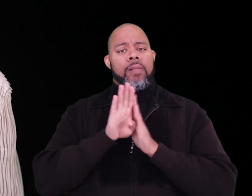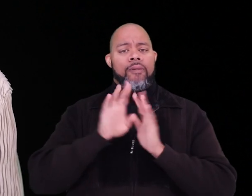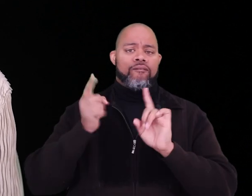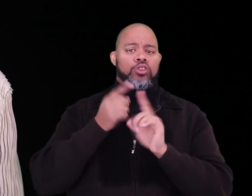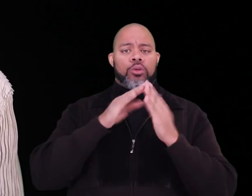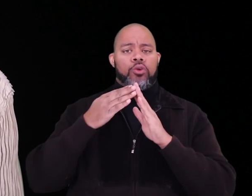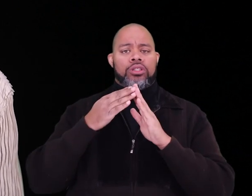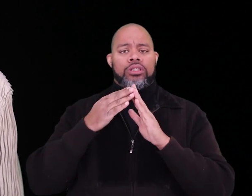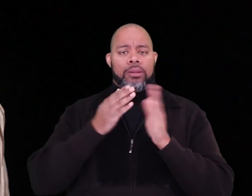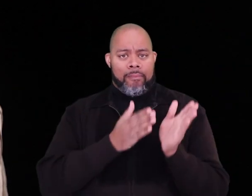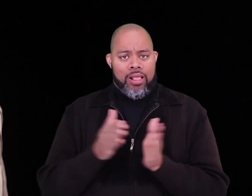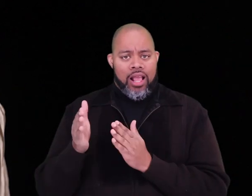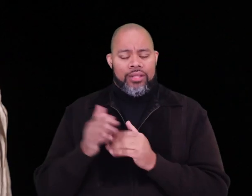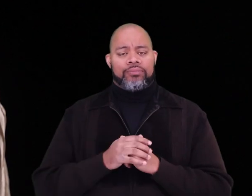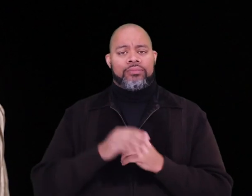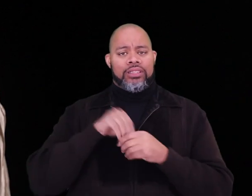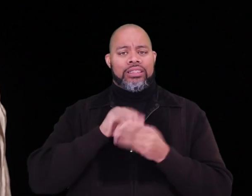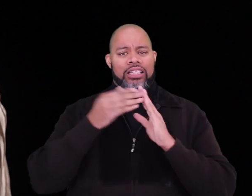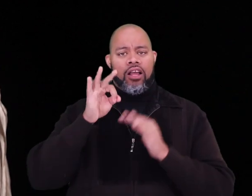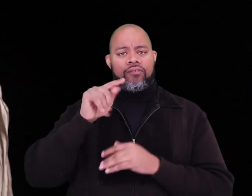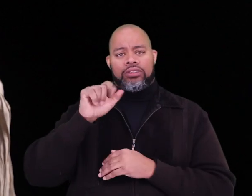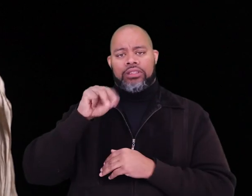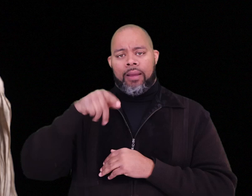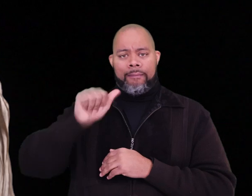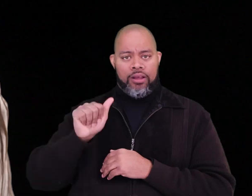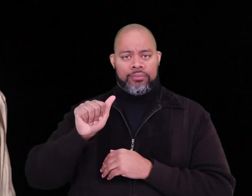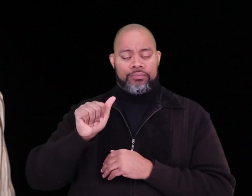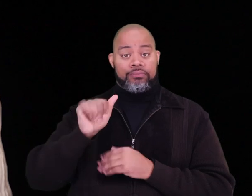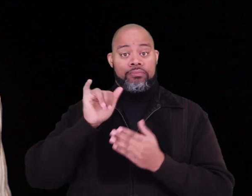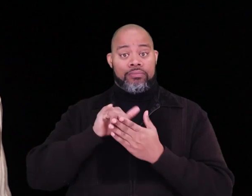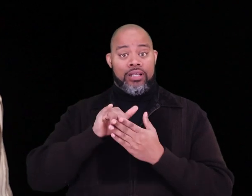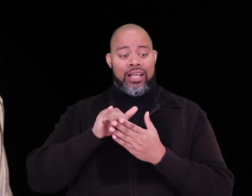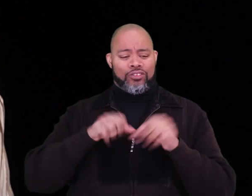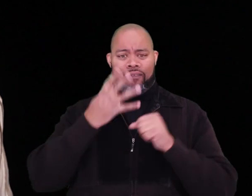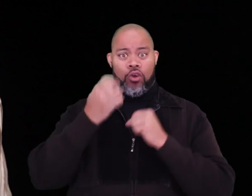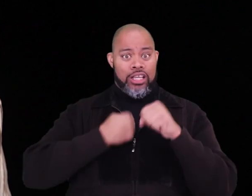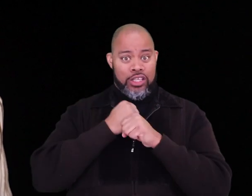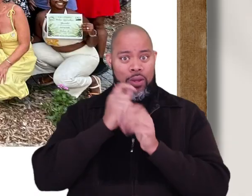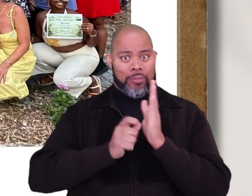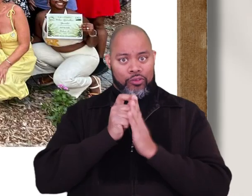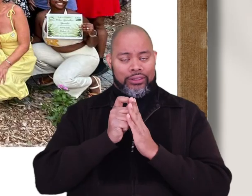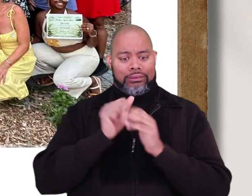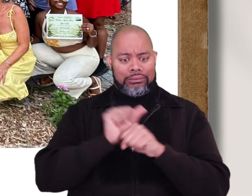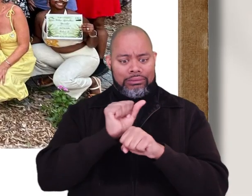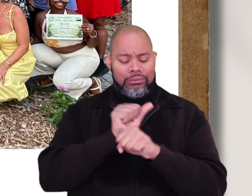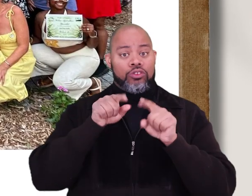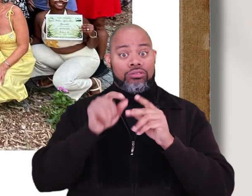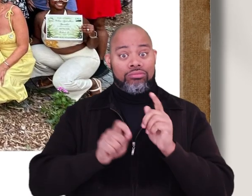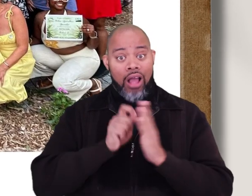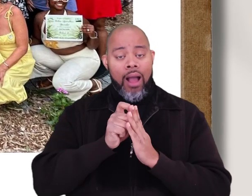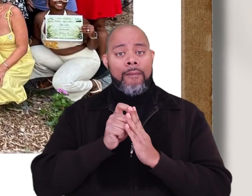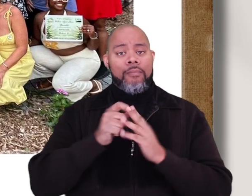first community plan in the city of Tampa. That took us a 4-year period of time, but during that time,